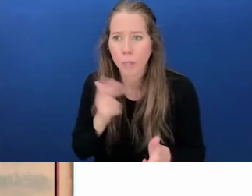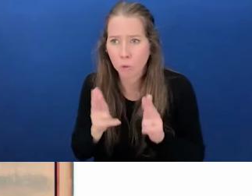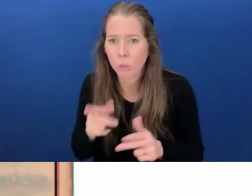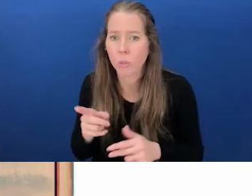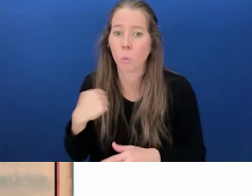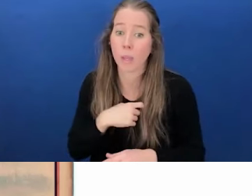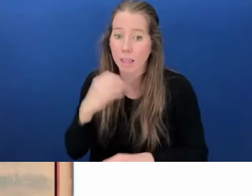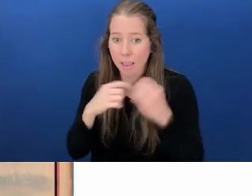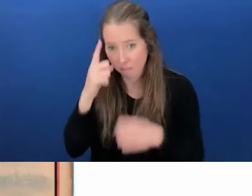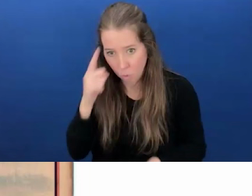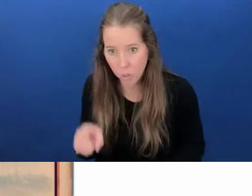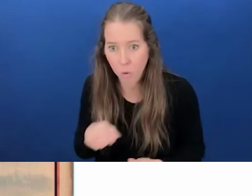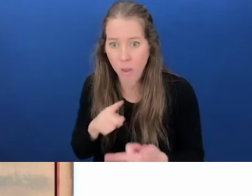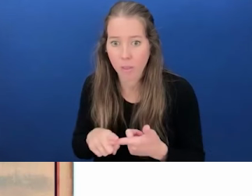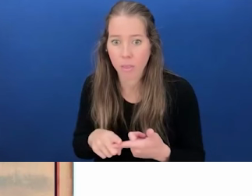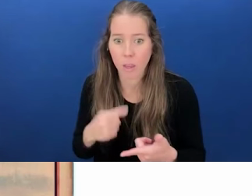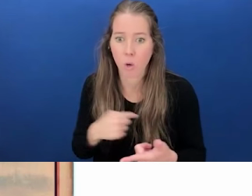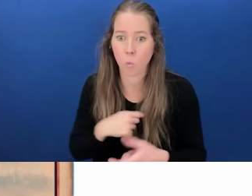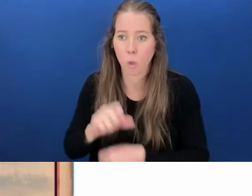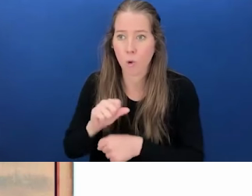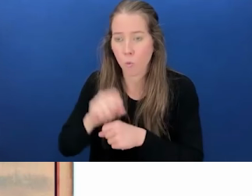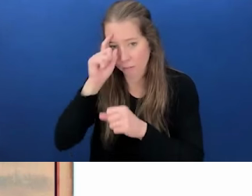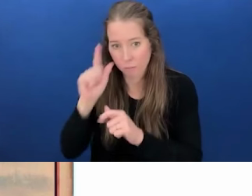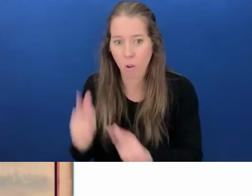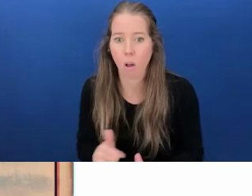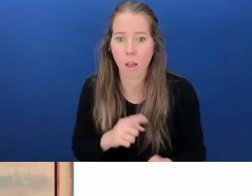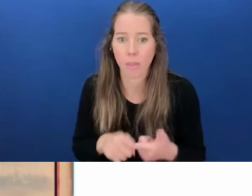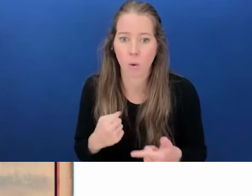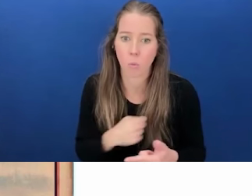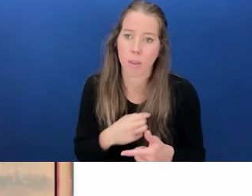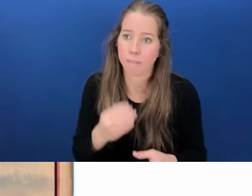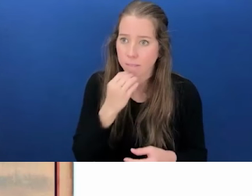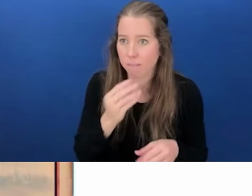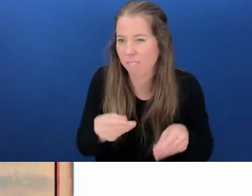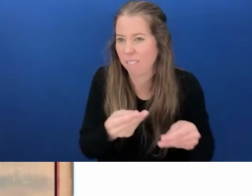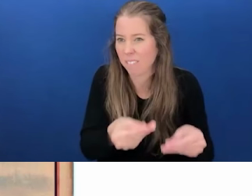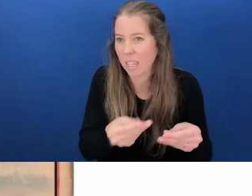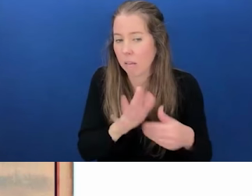you, and then we work for all and we feed all. Right.